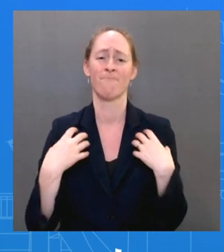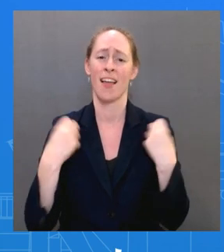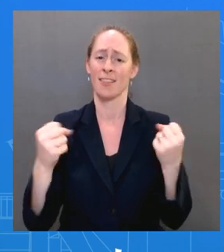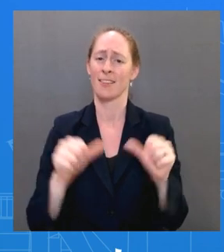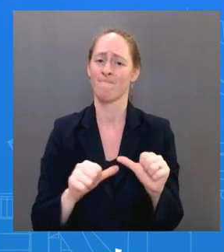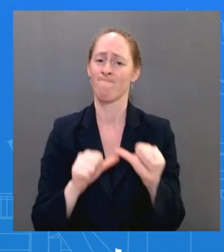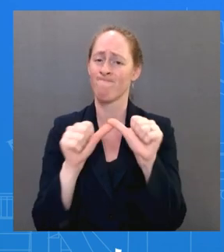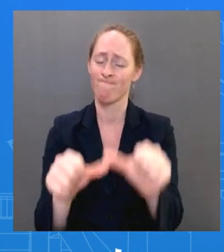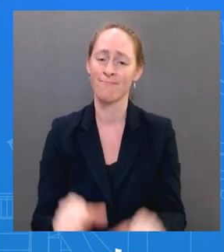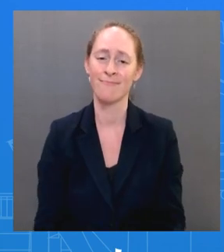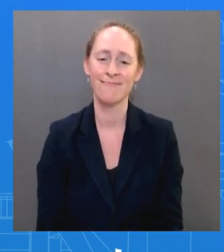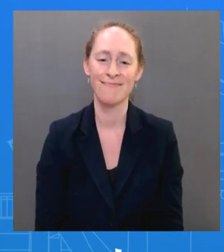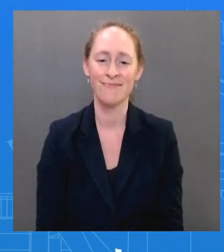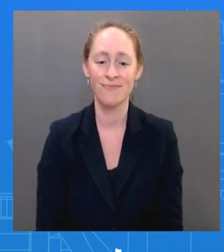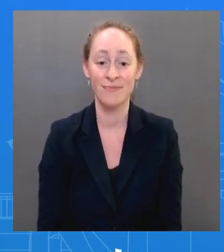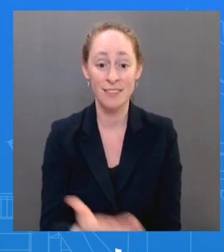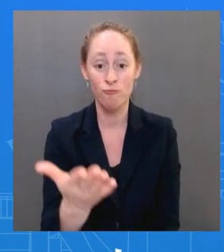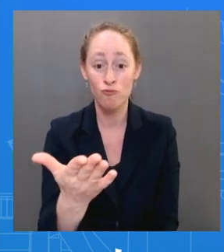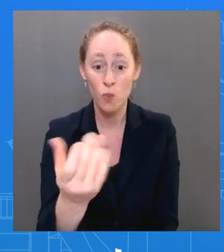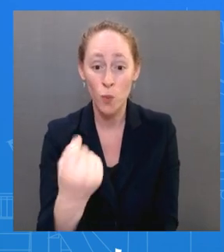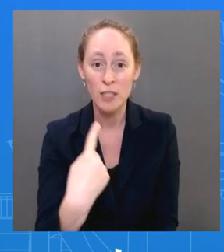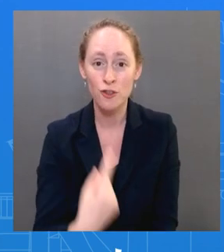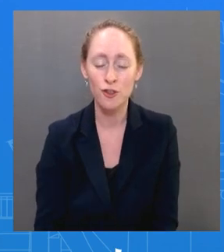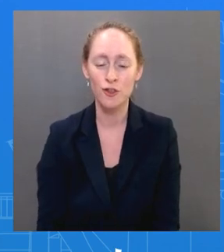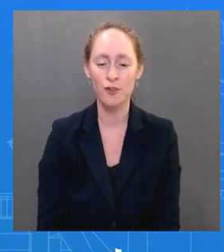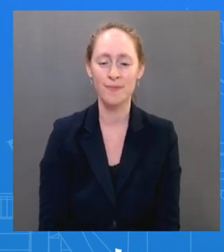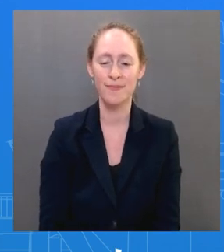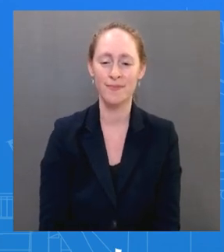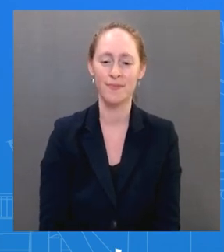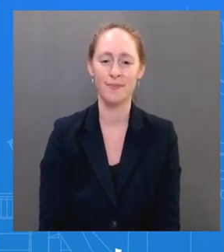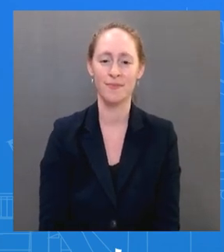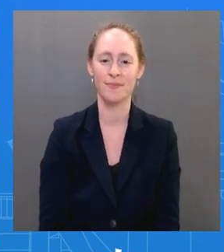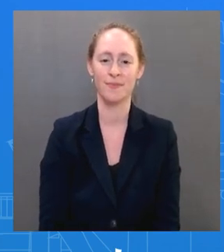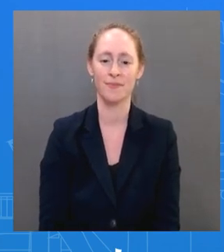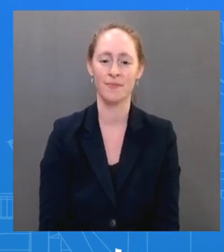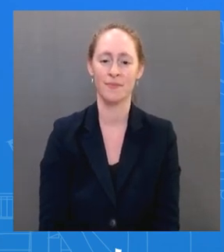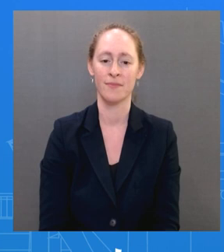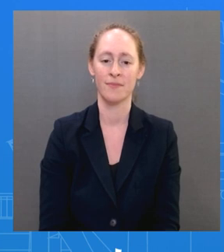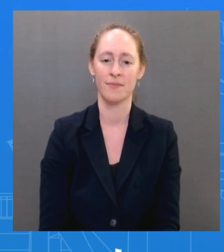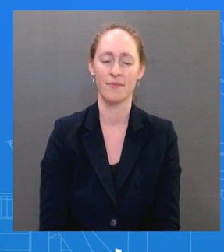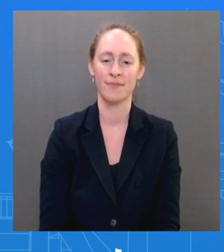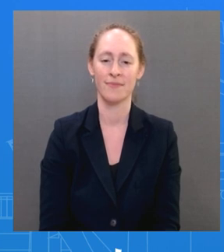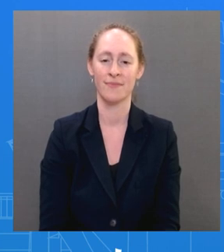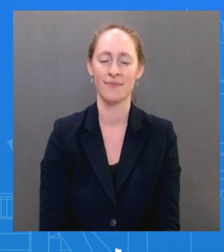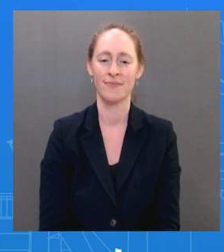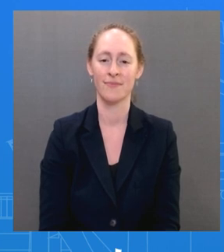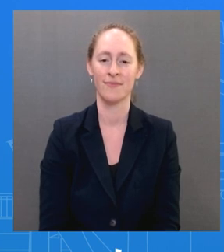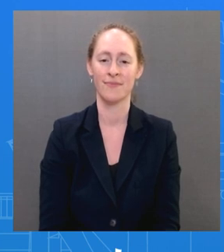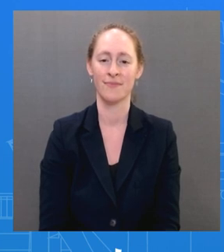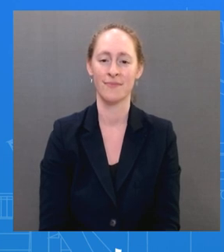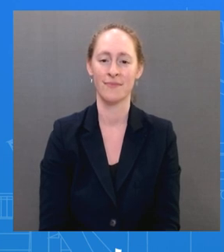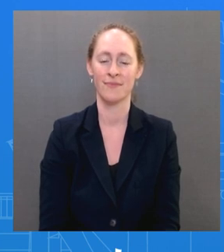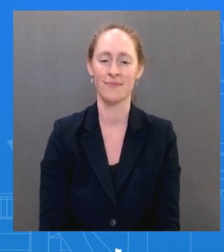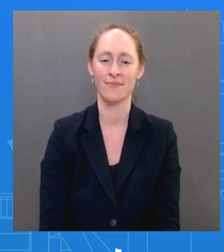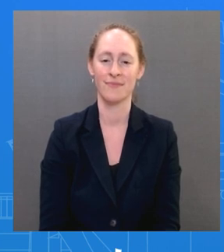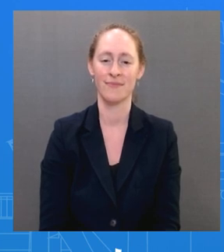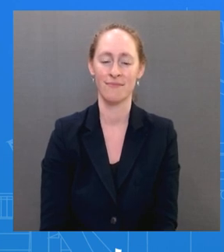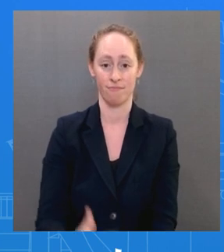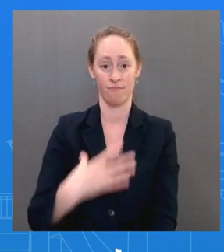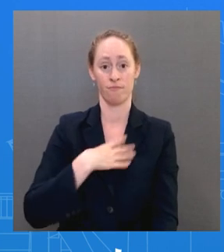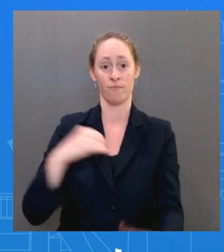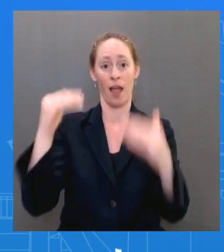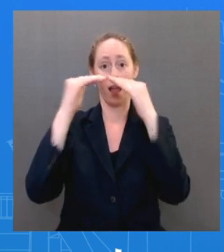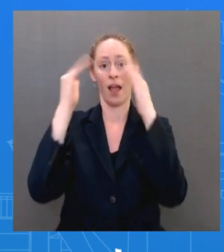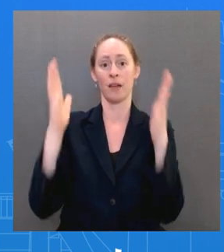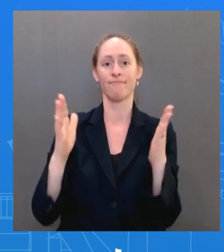I know the White House released his elevated temperature level of 99.4 degrees. Can the White House provide specific